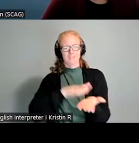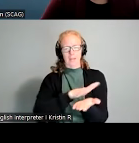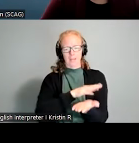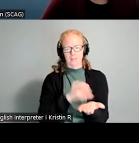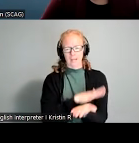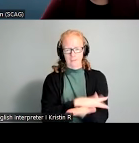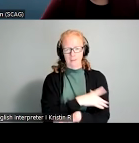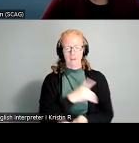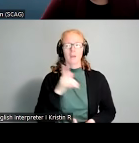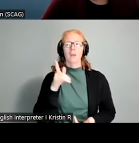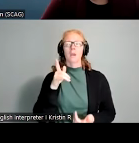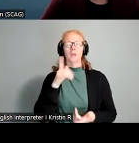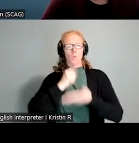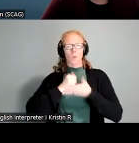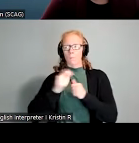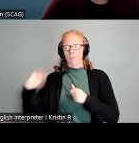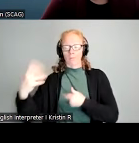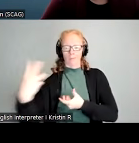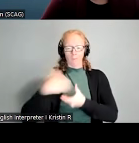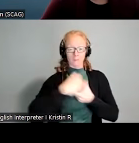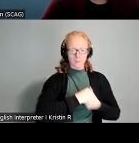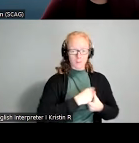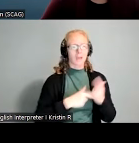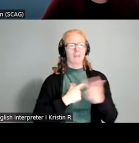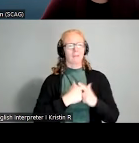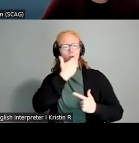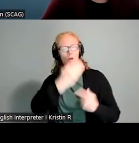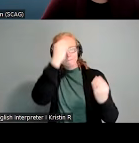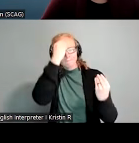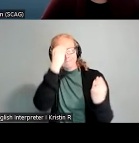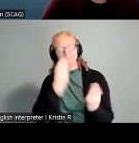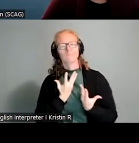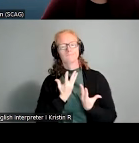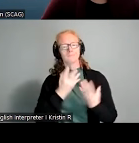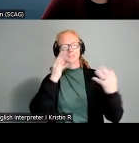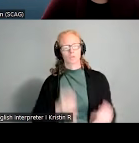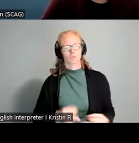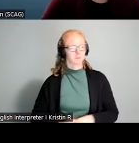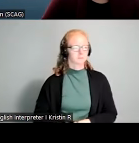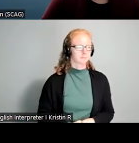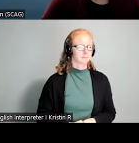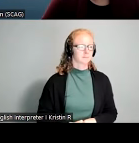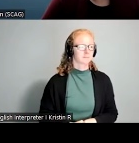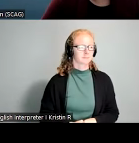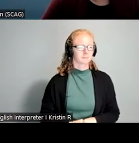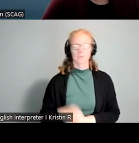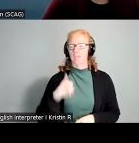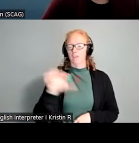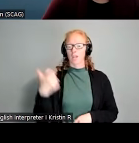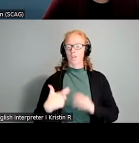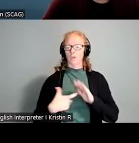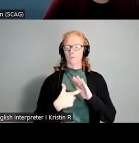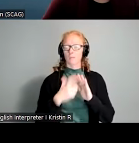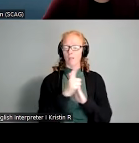meaningful public participation and informed decision-making. When other laws applied, integrate SQL requirements